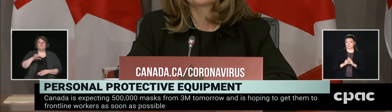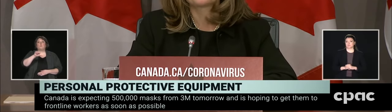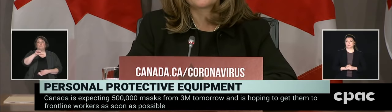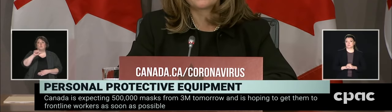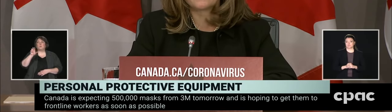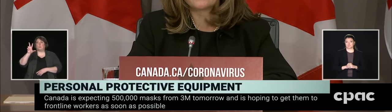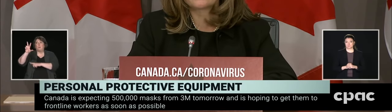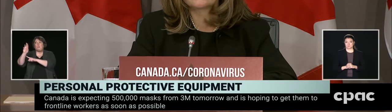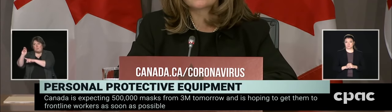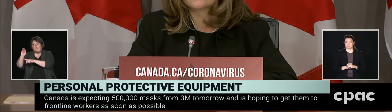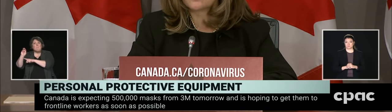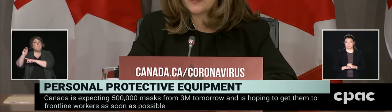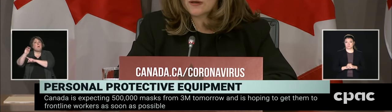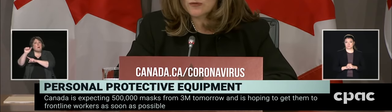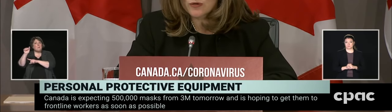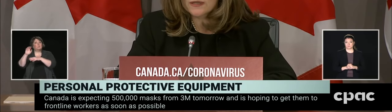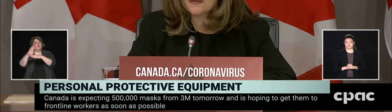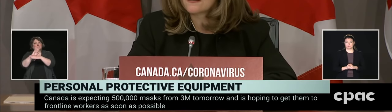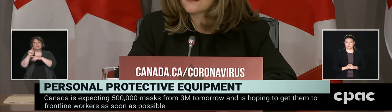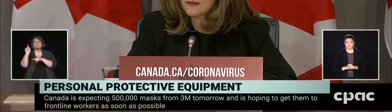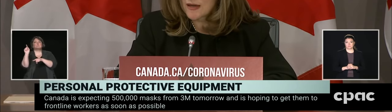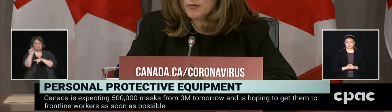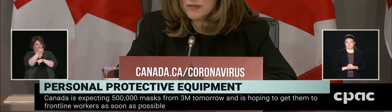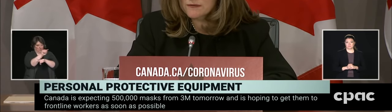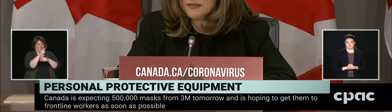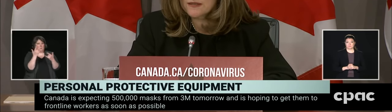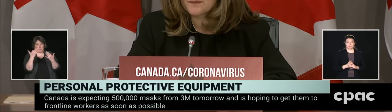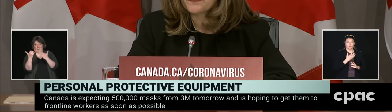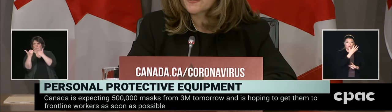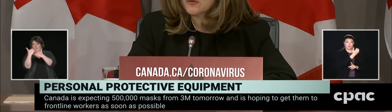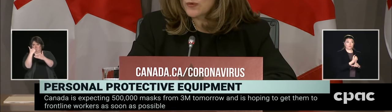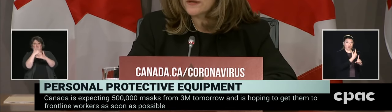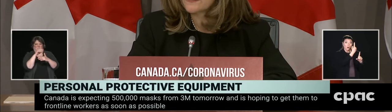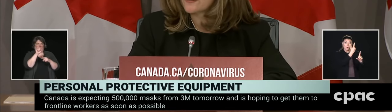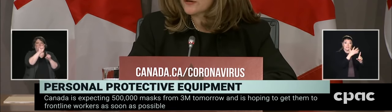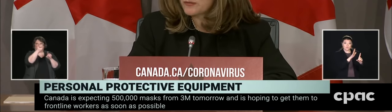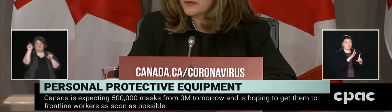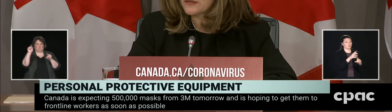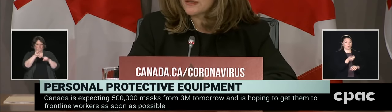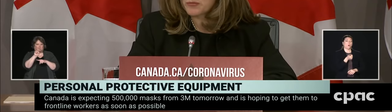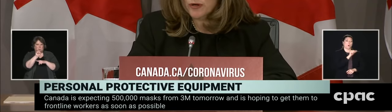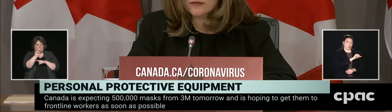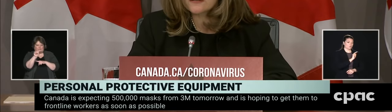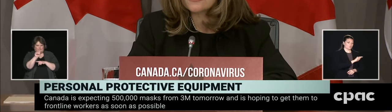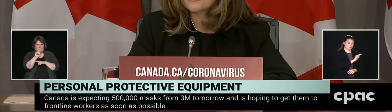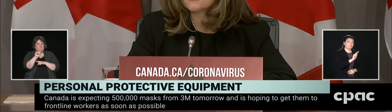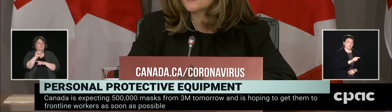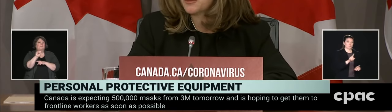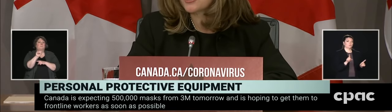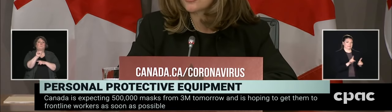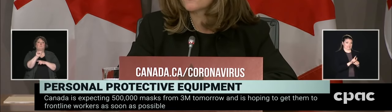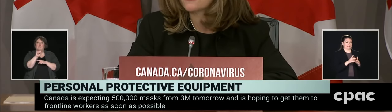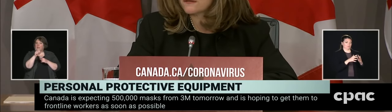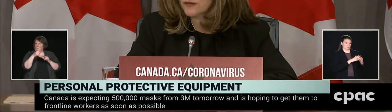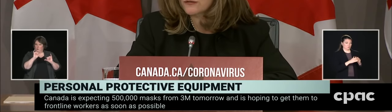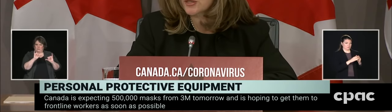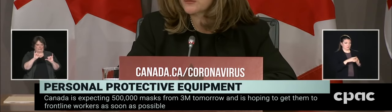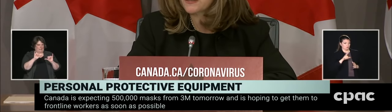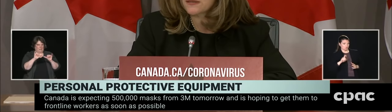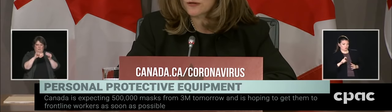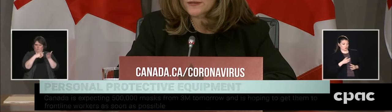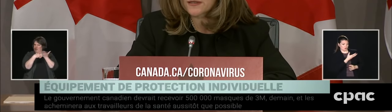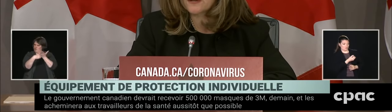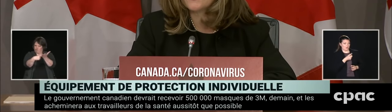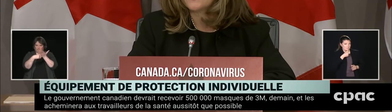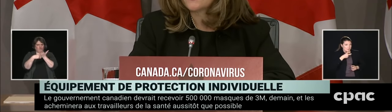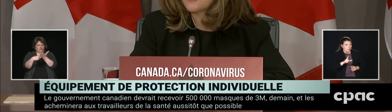States, and we are working collaboratively with our American partners to be sure that those